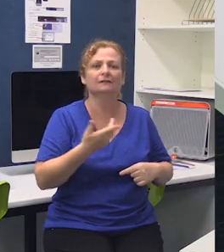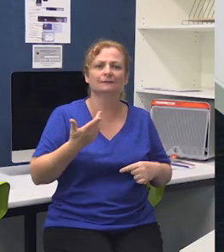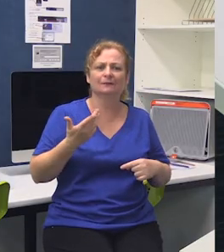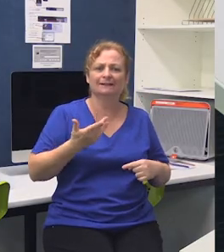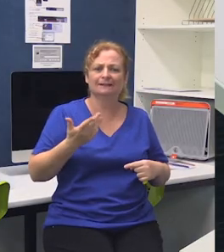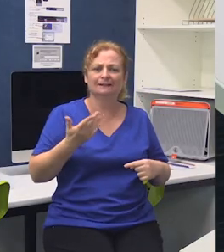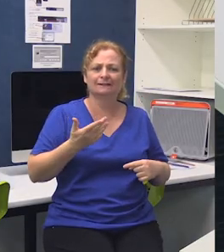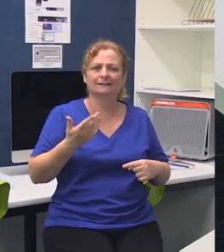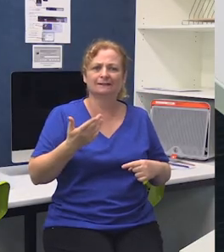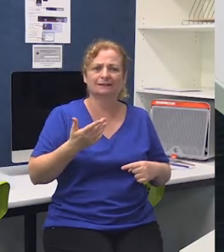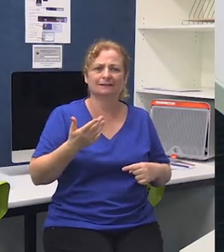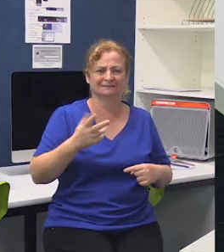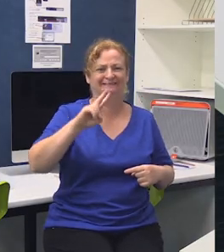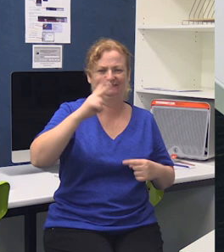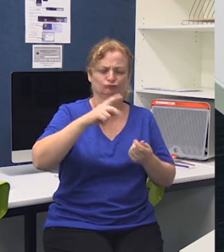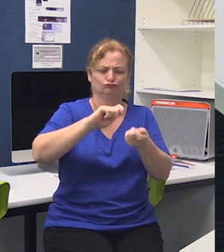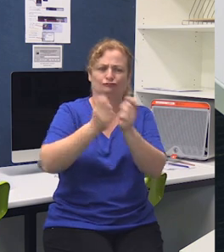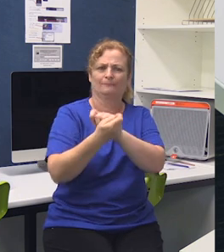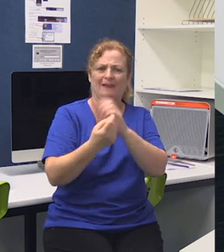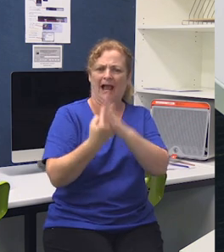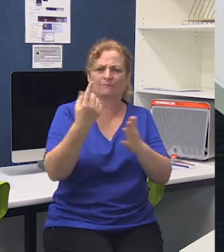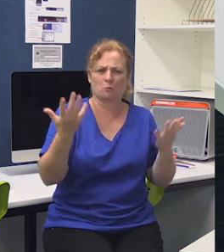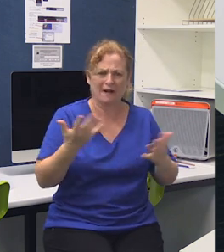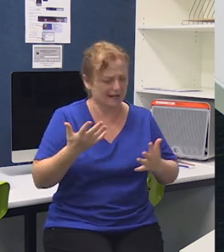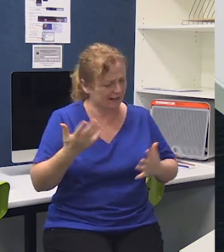a second transformation occurs.